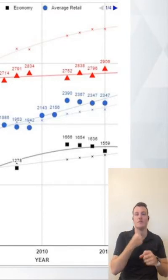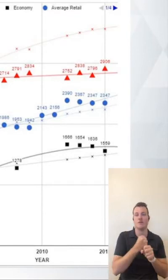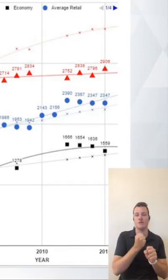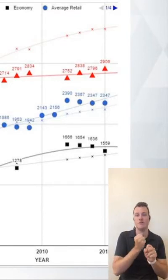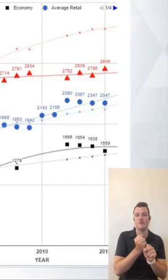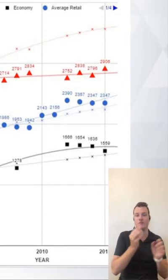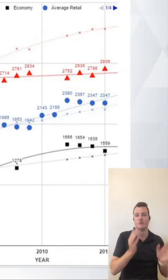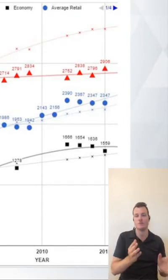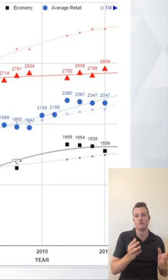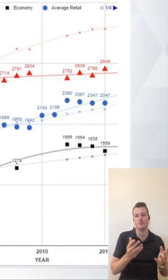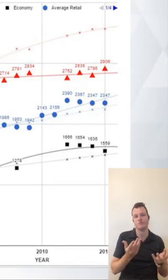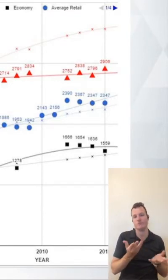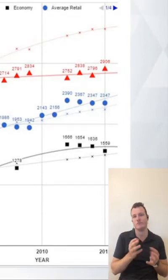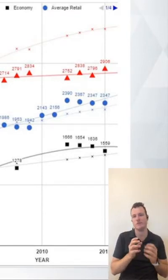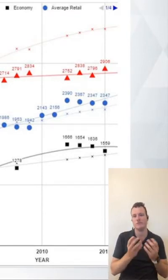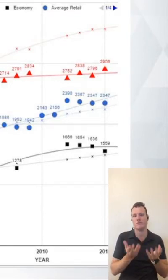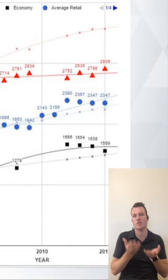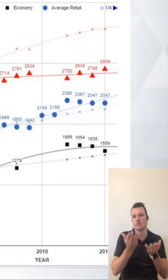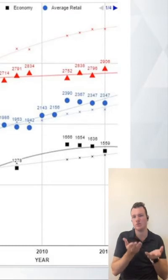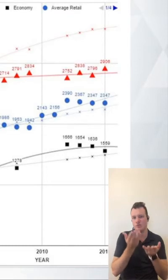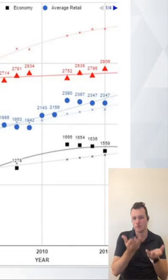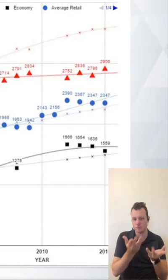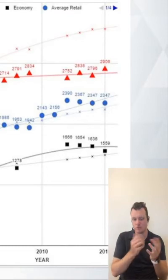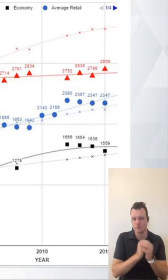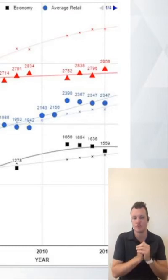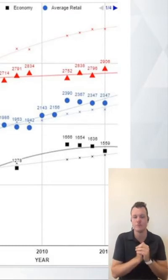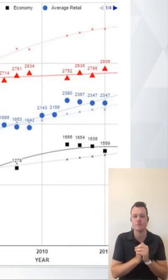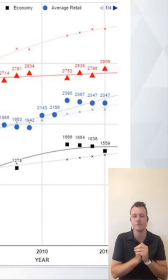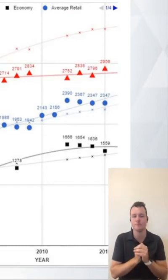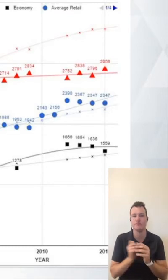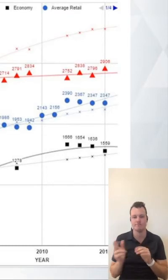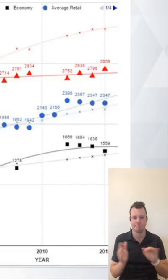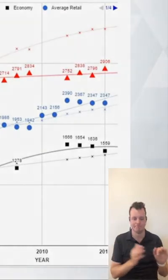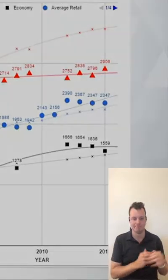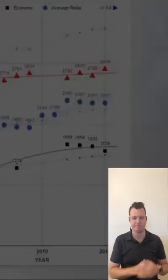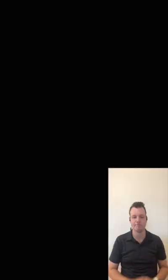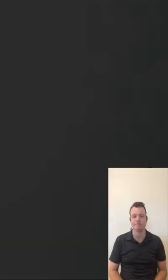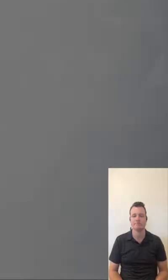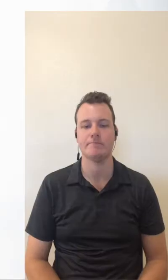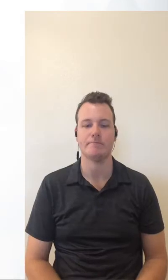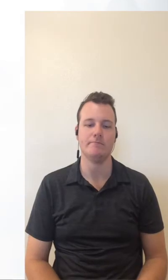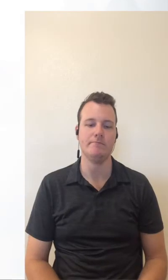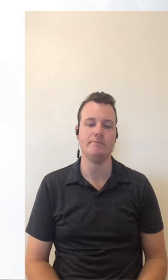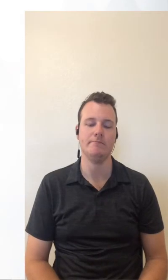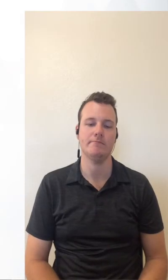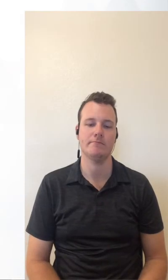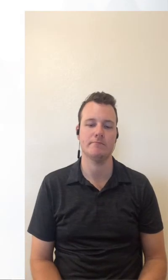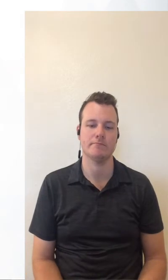manufacturer suggested retail prices. Next slide, please.